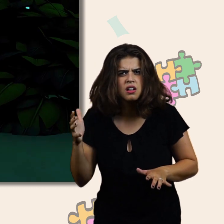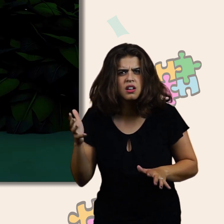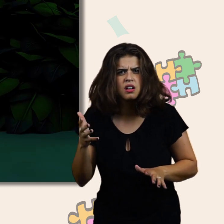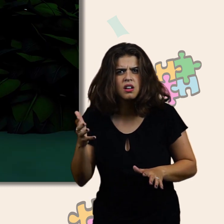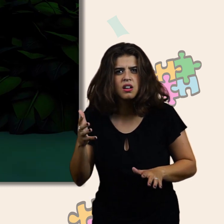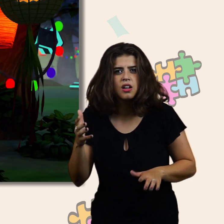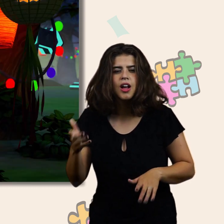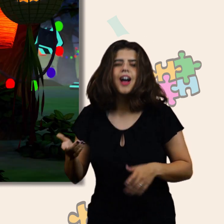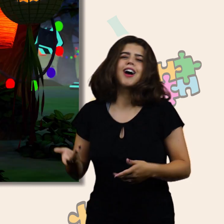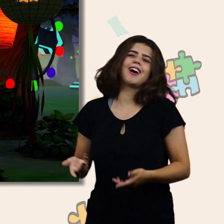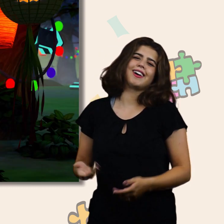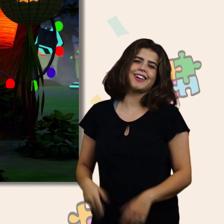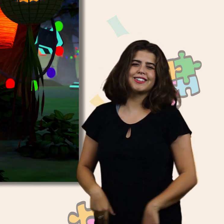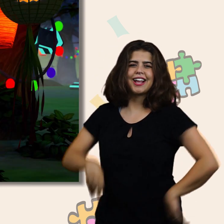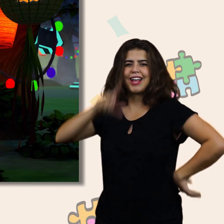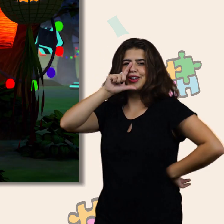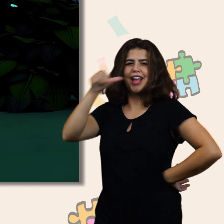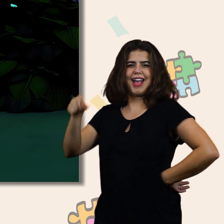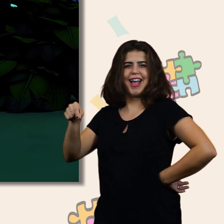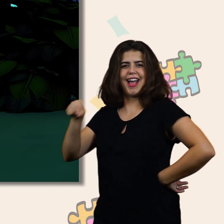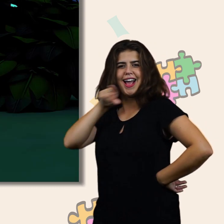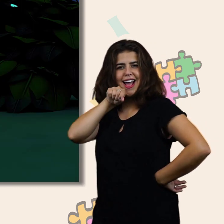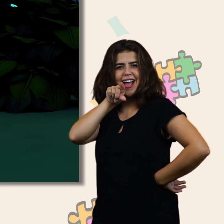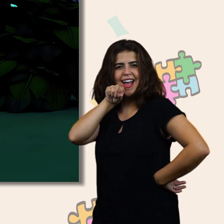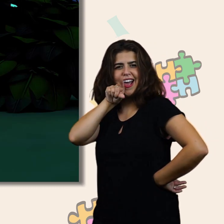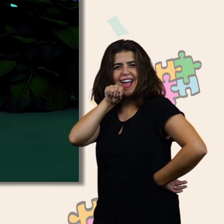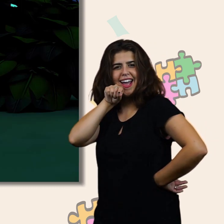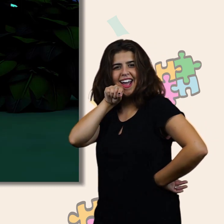that? It's a toucan.